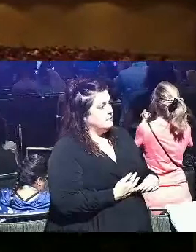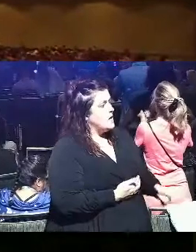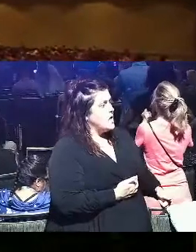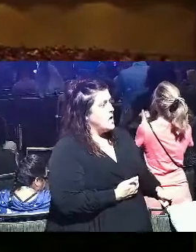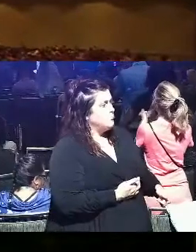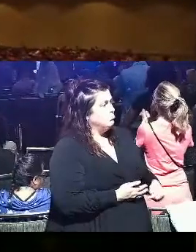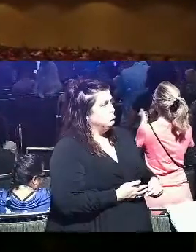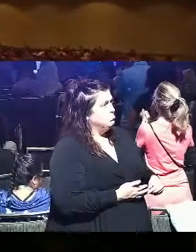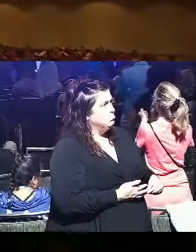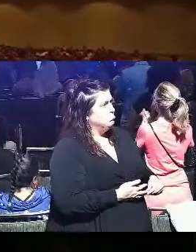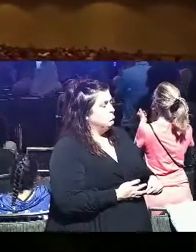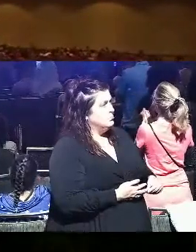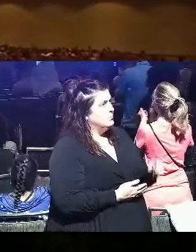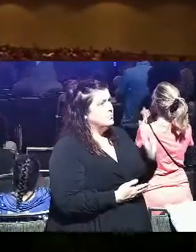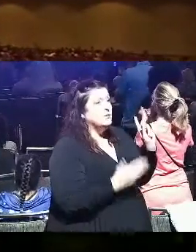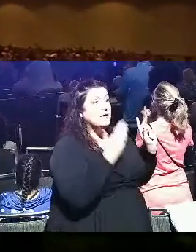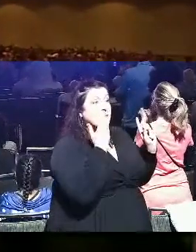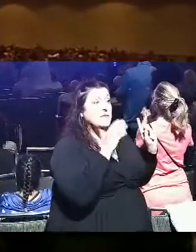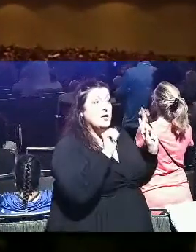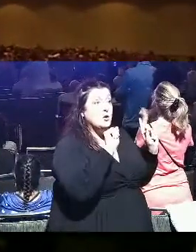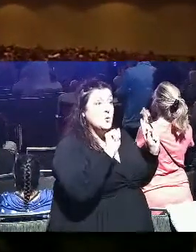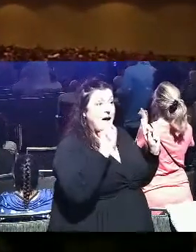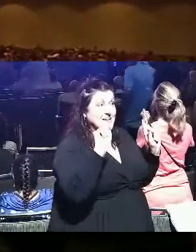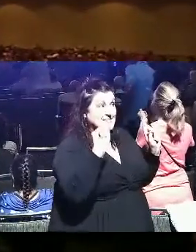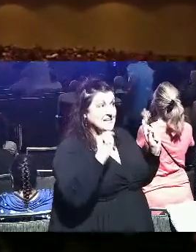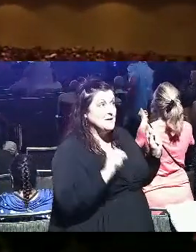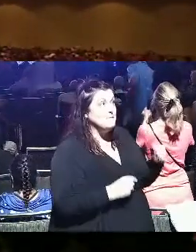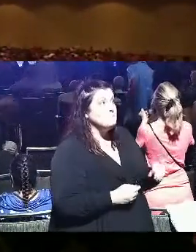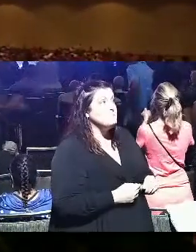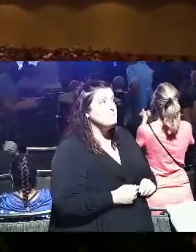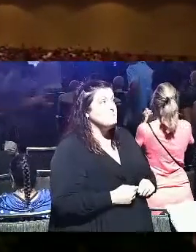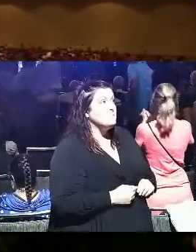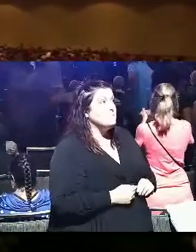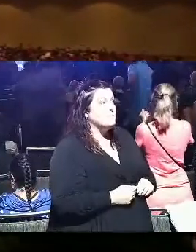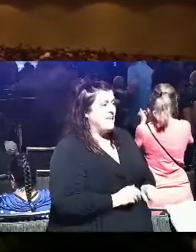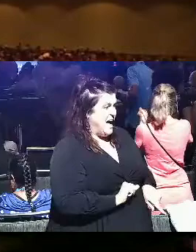Thank you, A.T. Arneson.